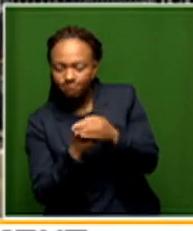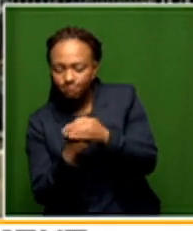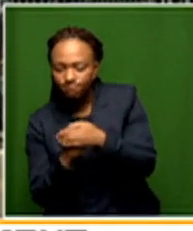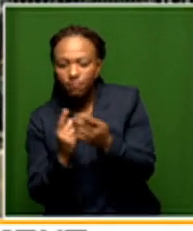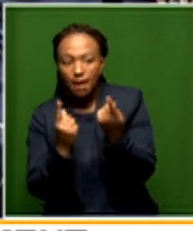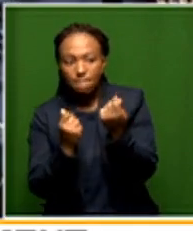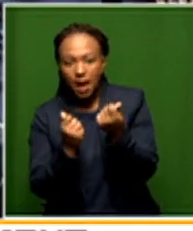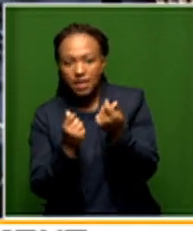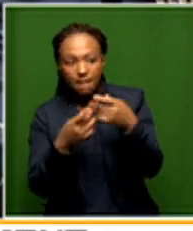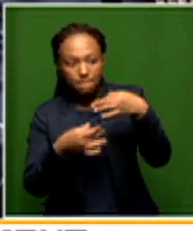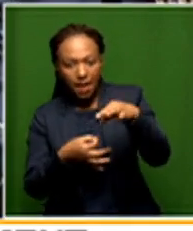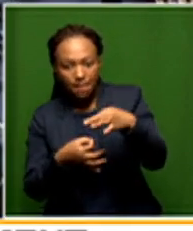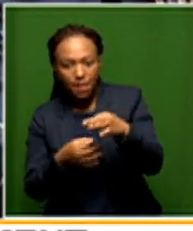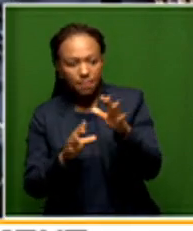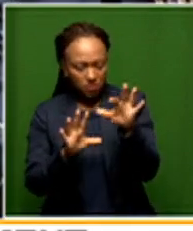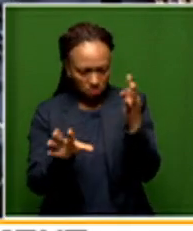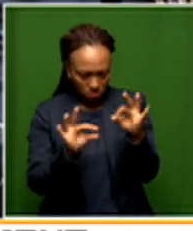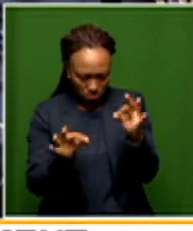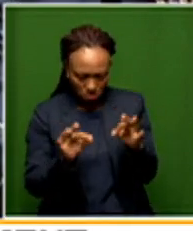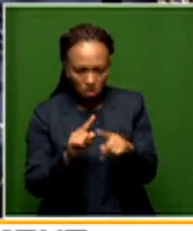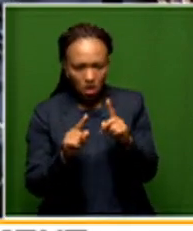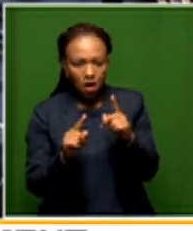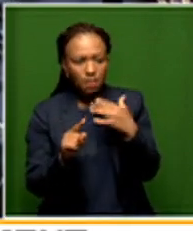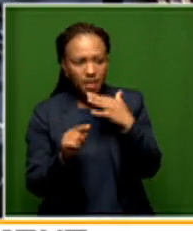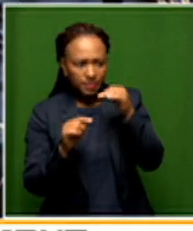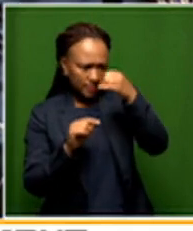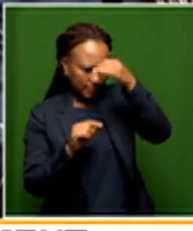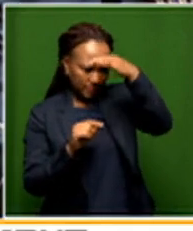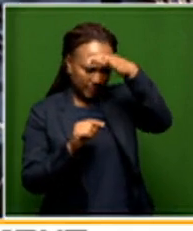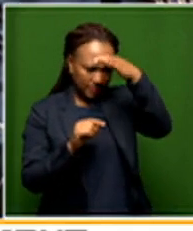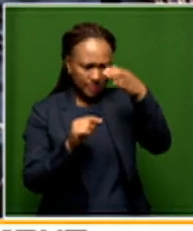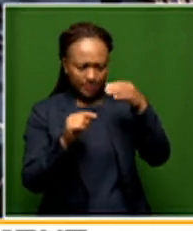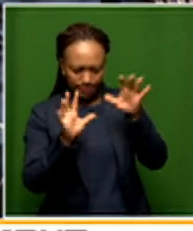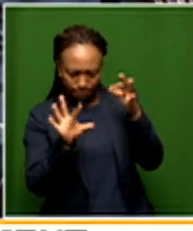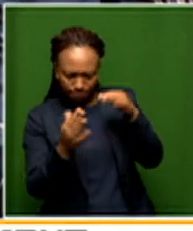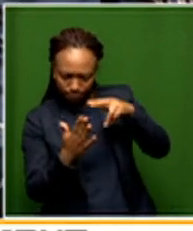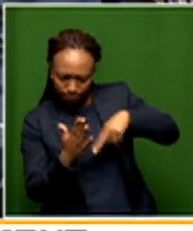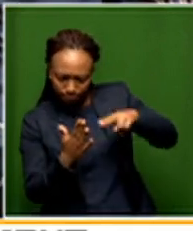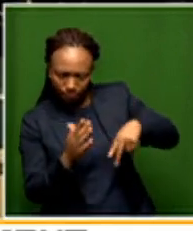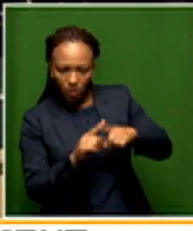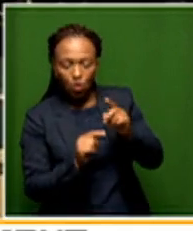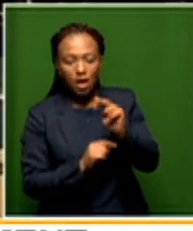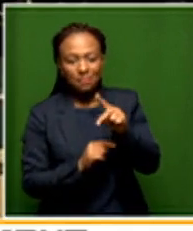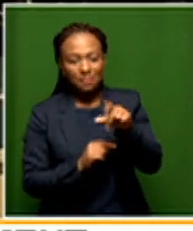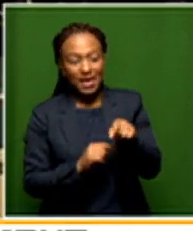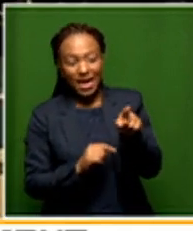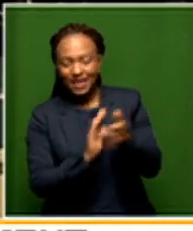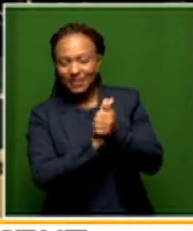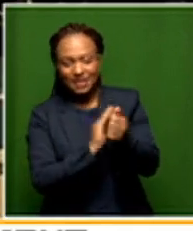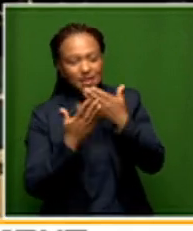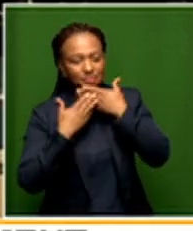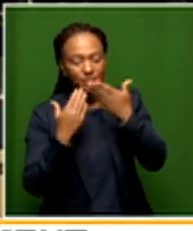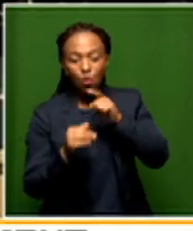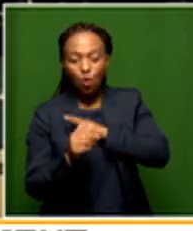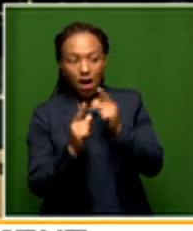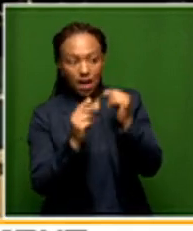huge mountains of paper that need to be analyzed using artificial intelligence that the NPA just doesn't have because there's